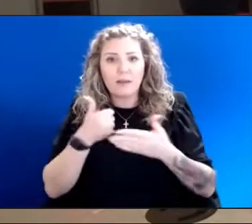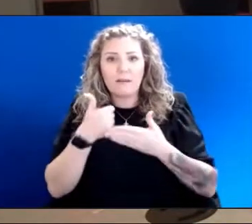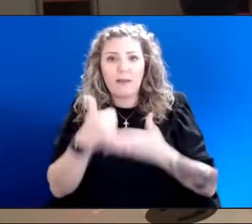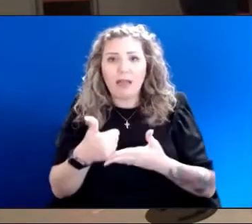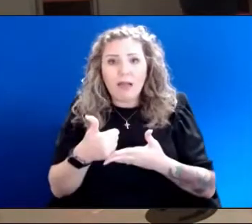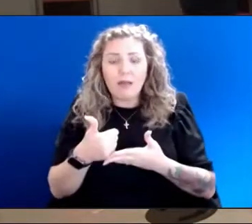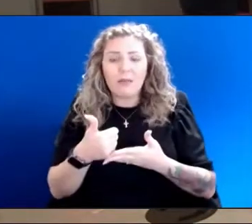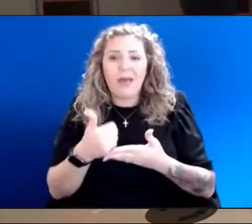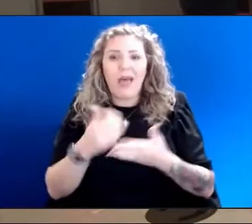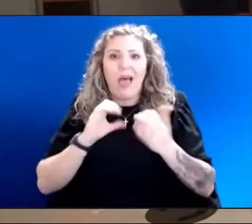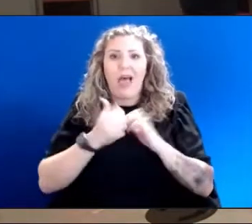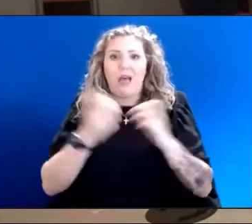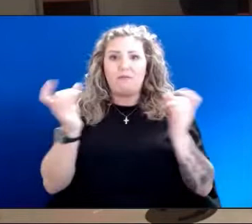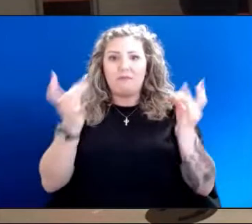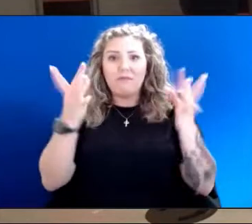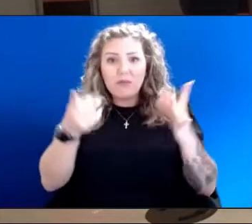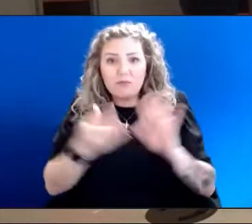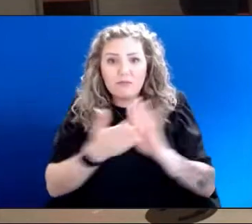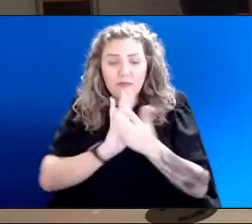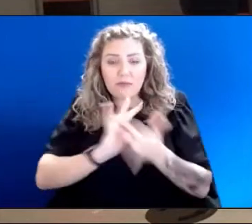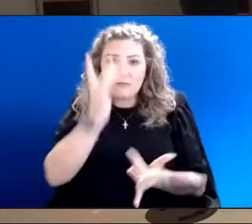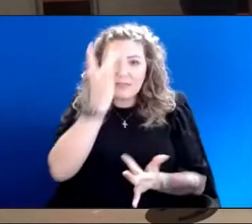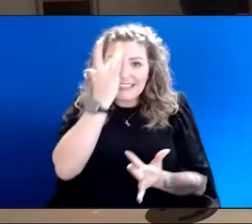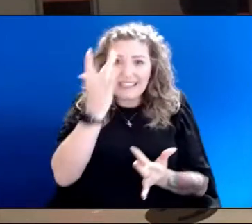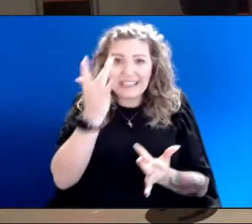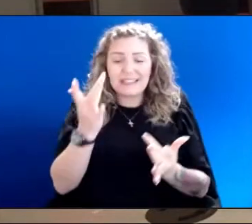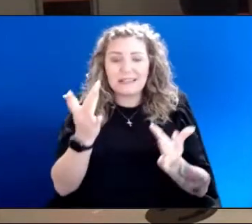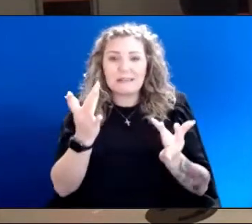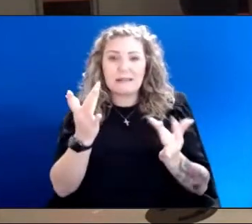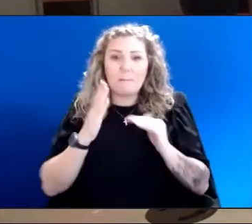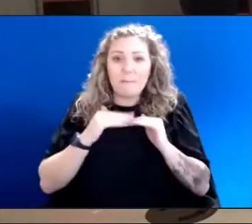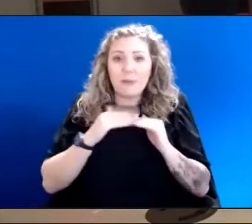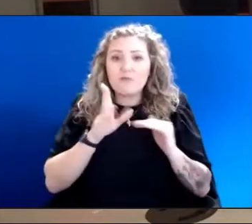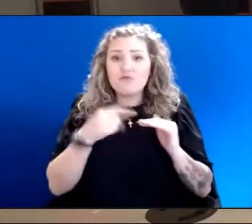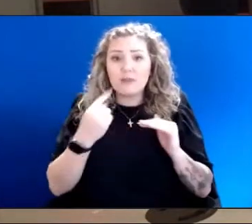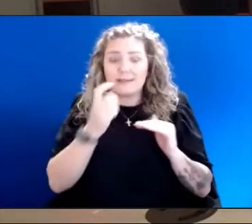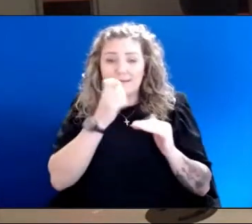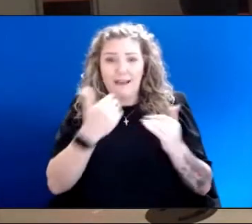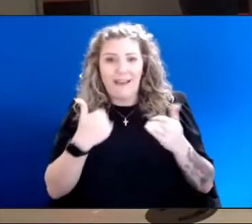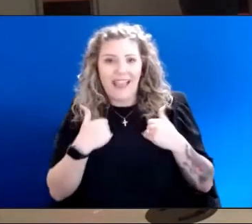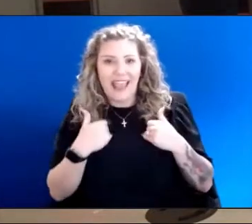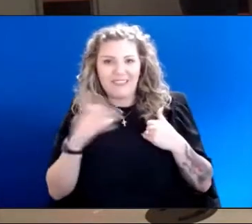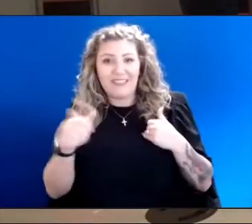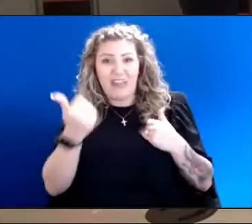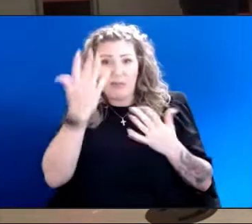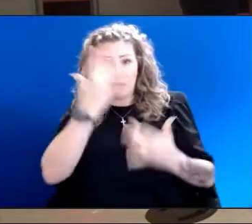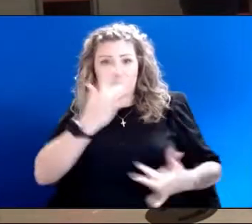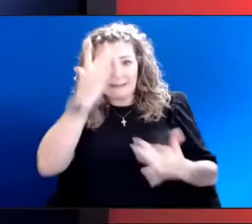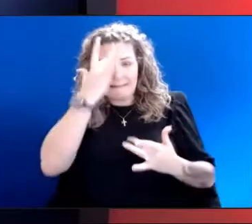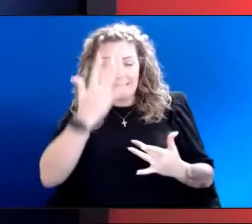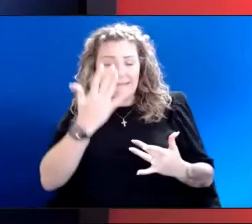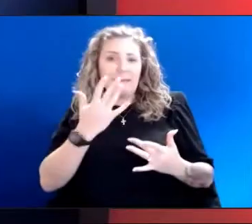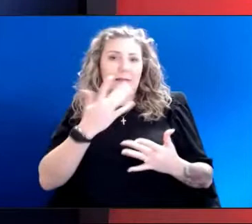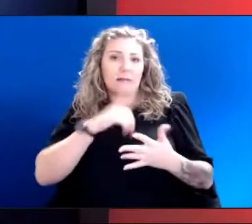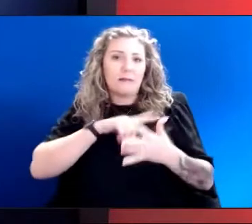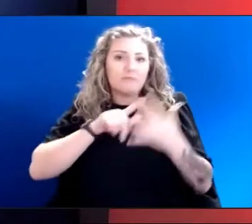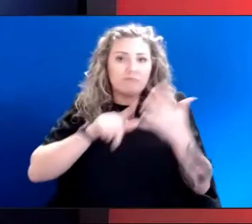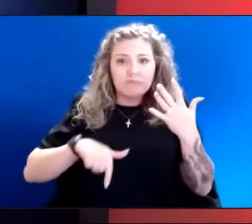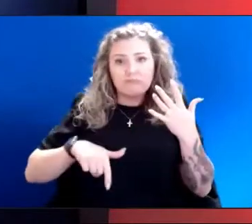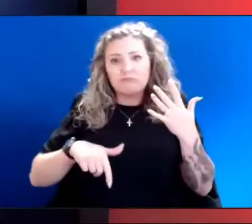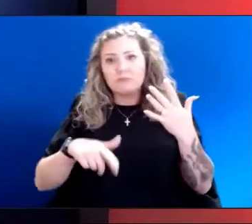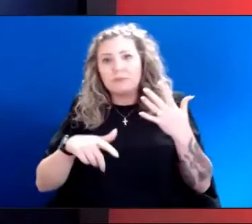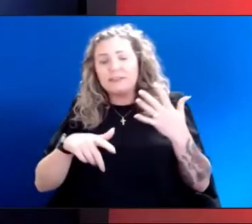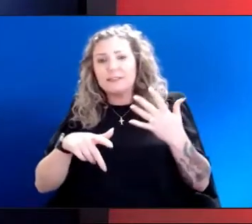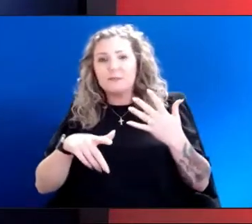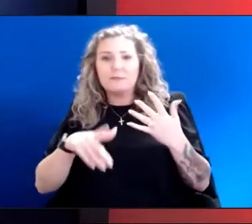how horribly you do get sick or put you at less risk is to not have those other diseases, that try to keep your weight in